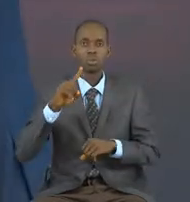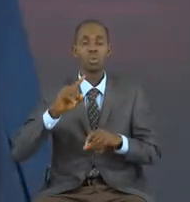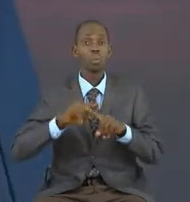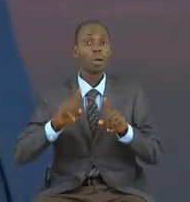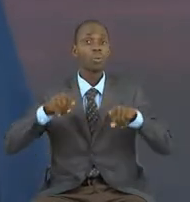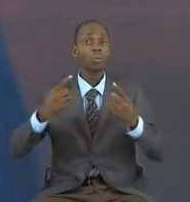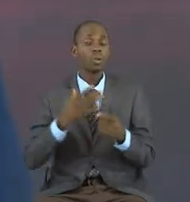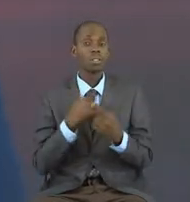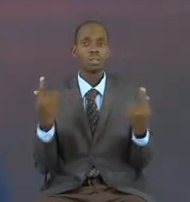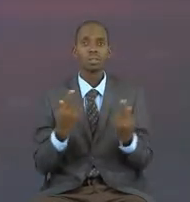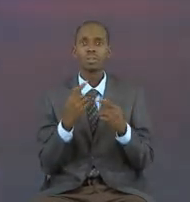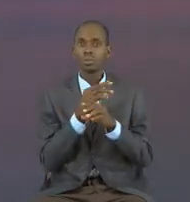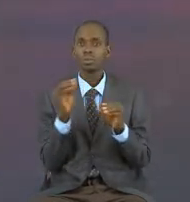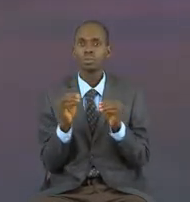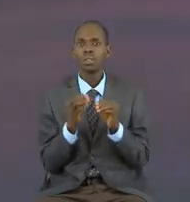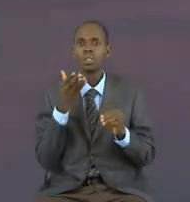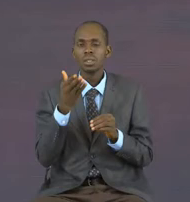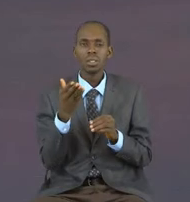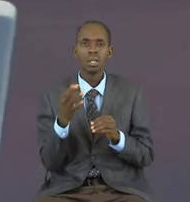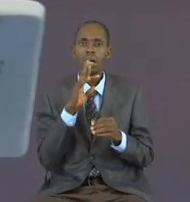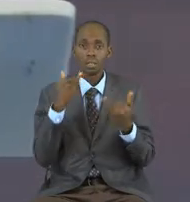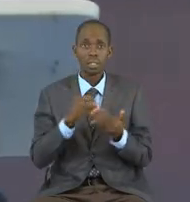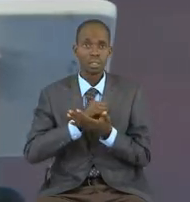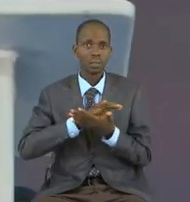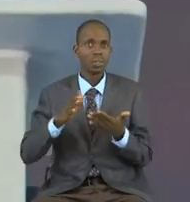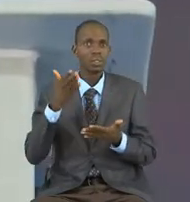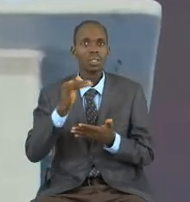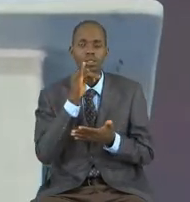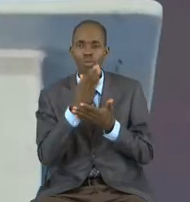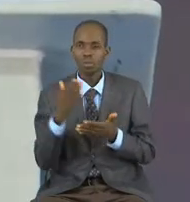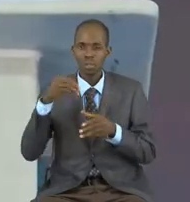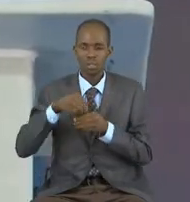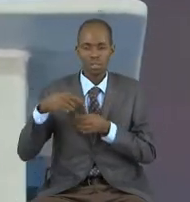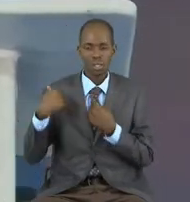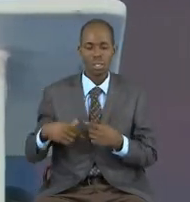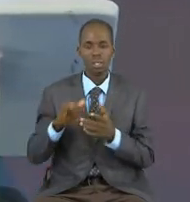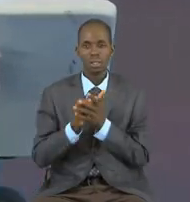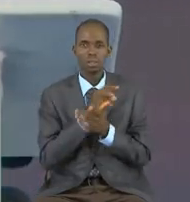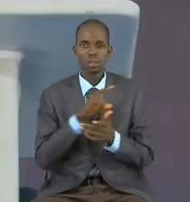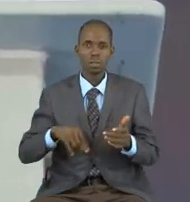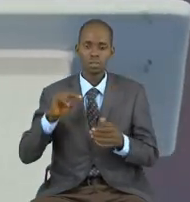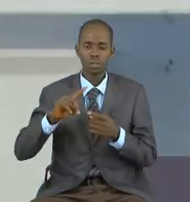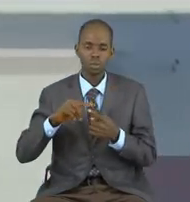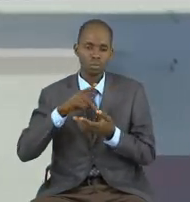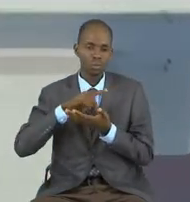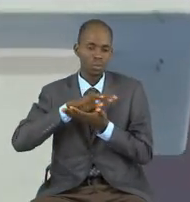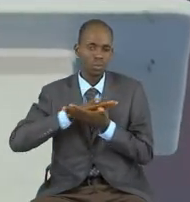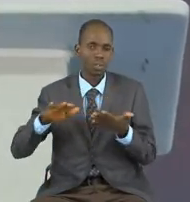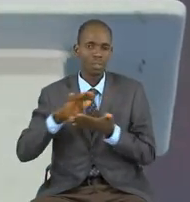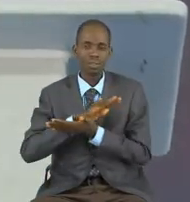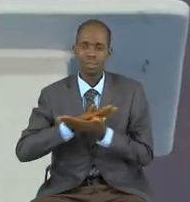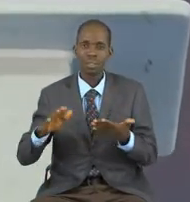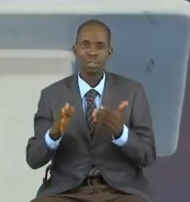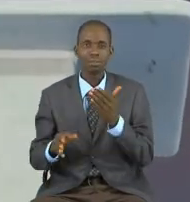sanctified. There was something in their heart that the Lord needed to cleanse and purify and purge and take away. Now, look at